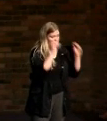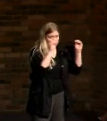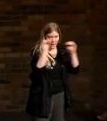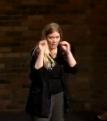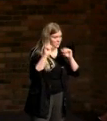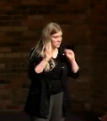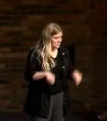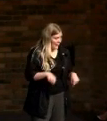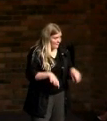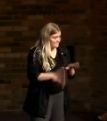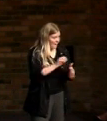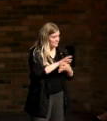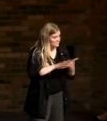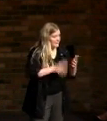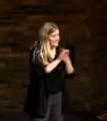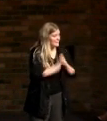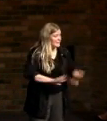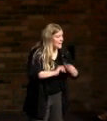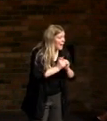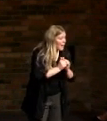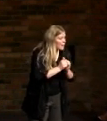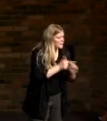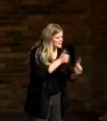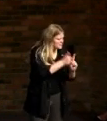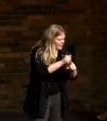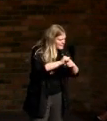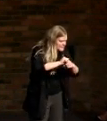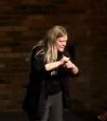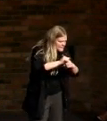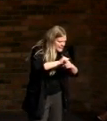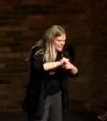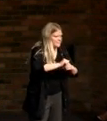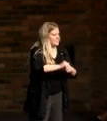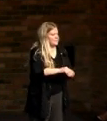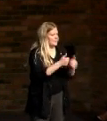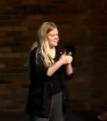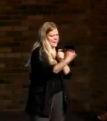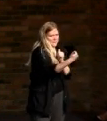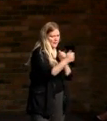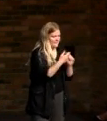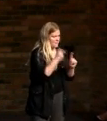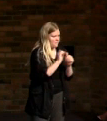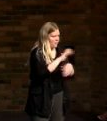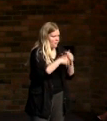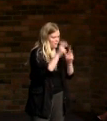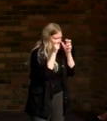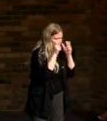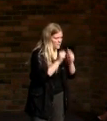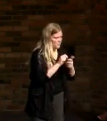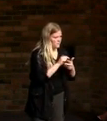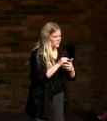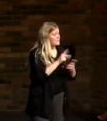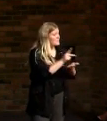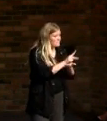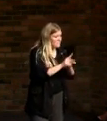could find peace if you simply practice self-discipline and separate yourself from all evil. Paul stood